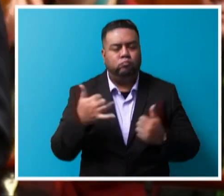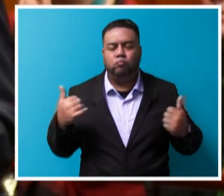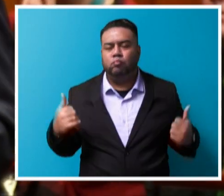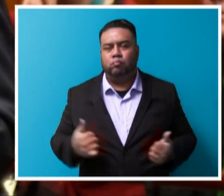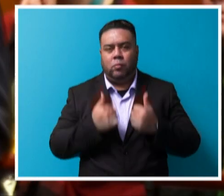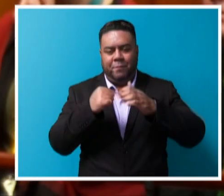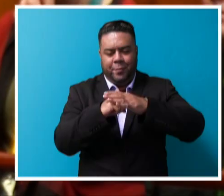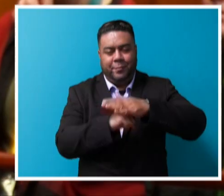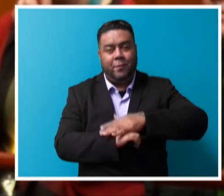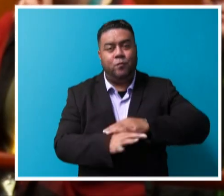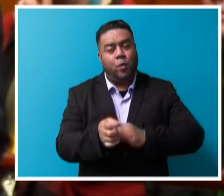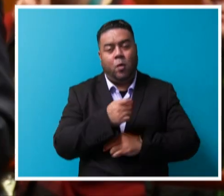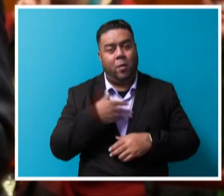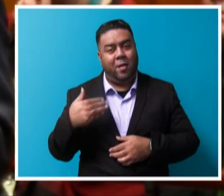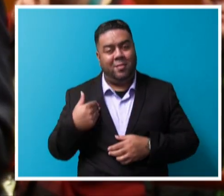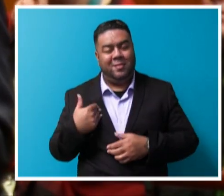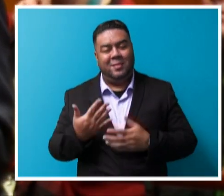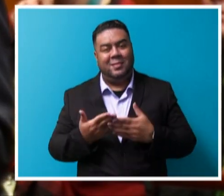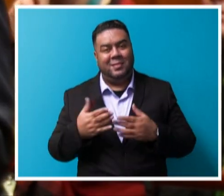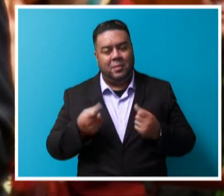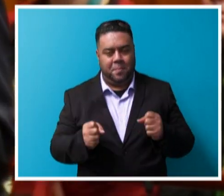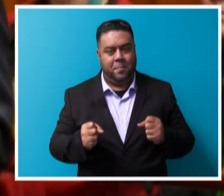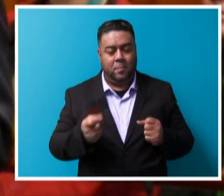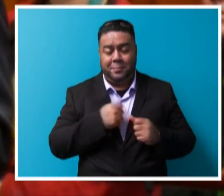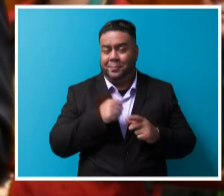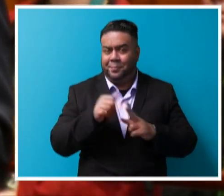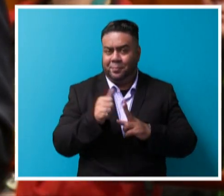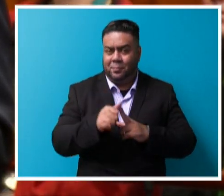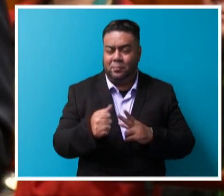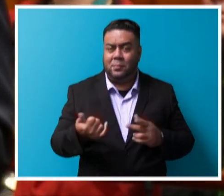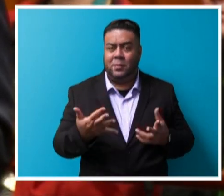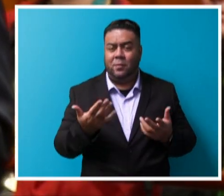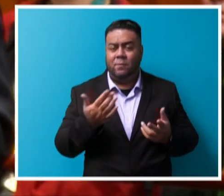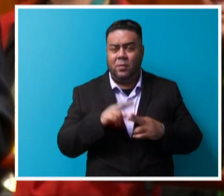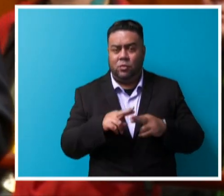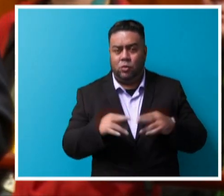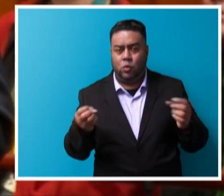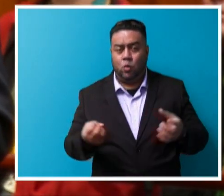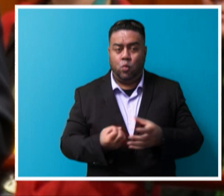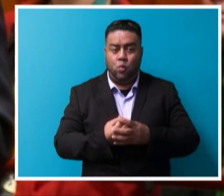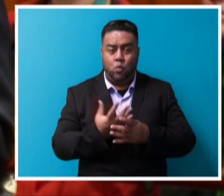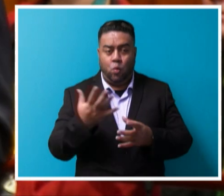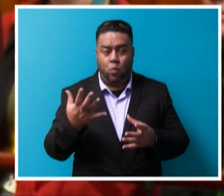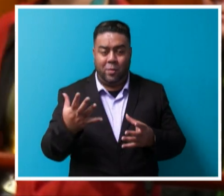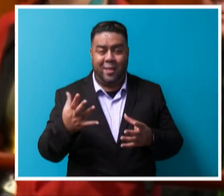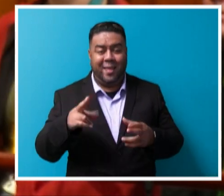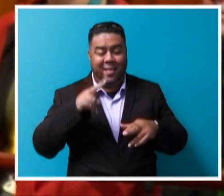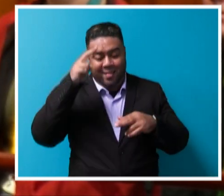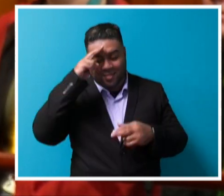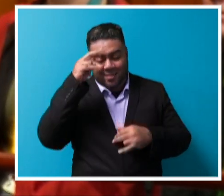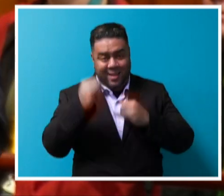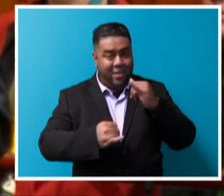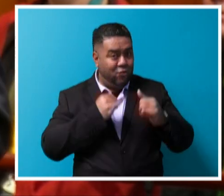system. Mr. Speaker, sir, I also acknowledge Fiji's growing international leadership under the Honourable